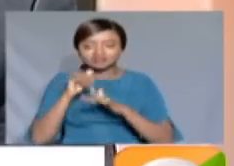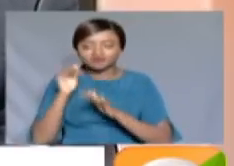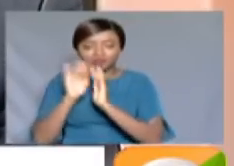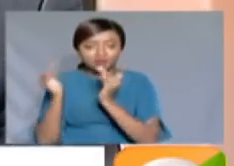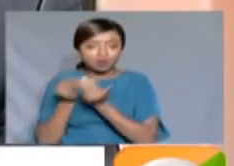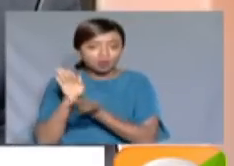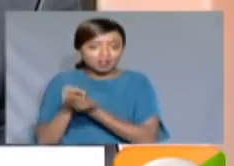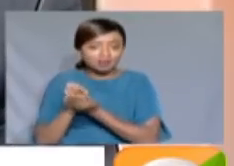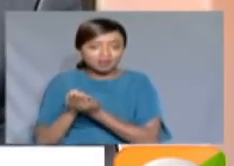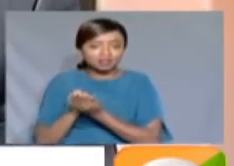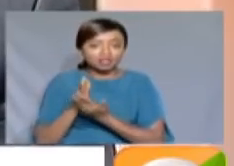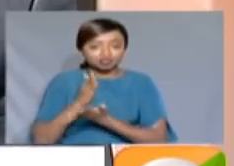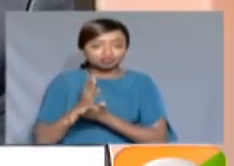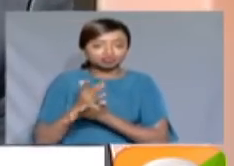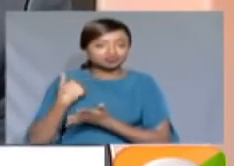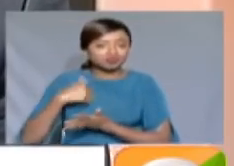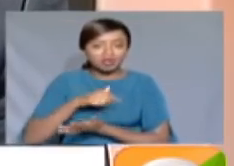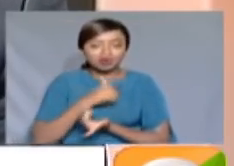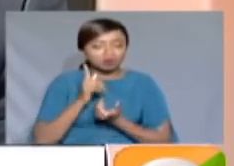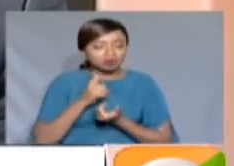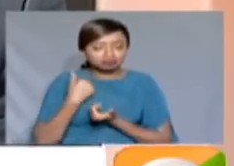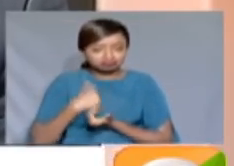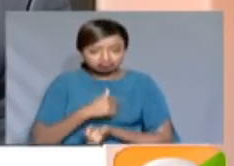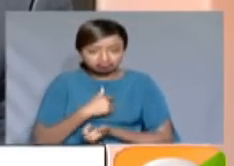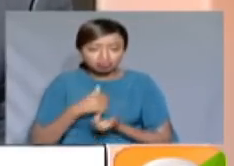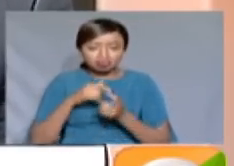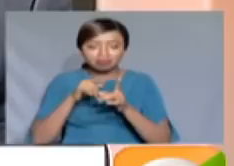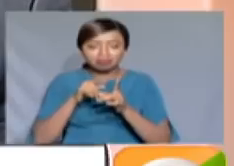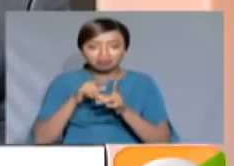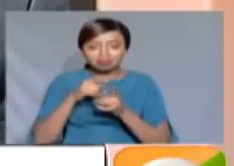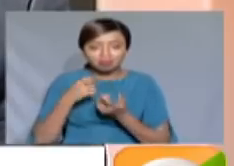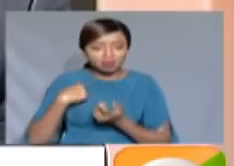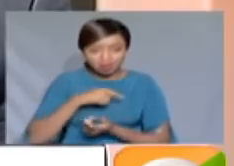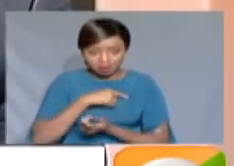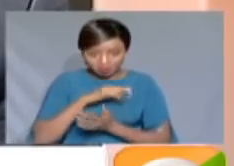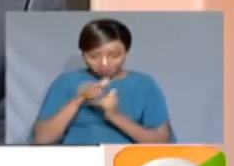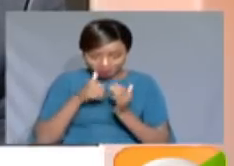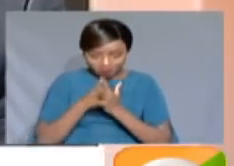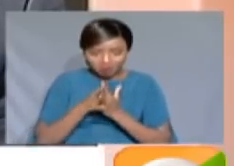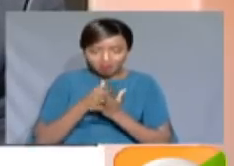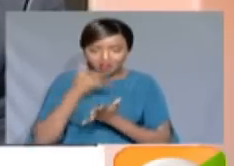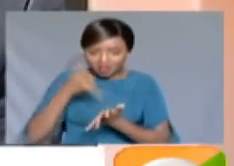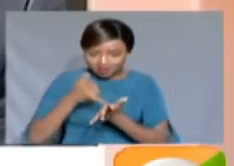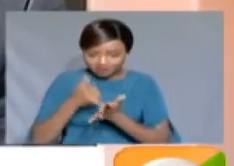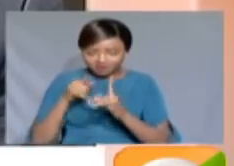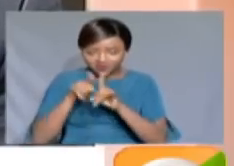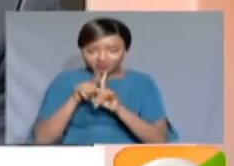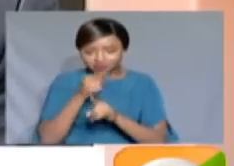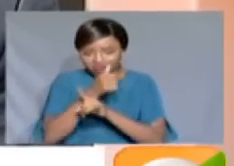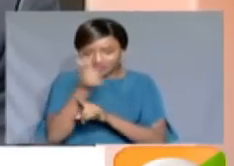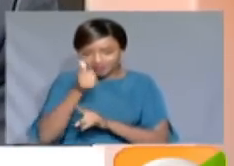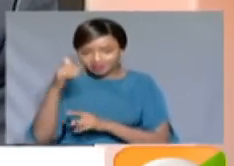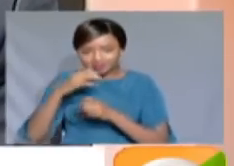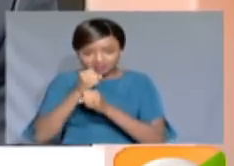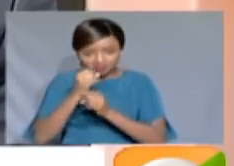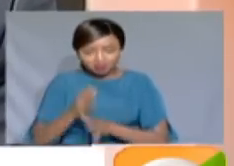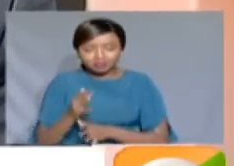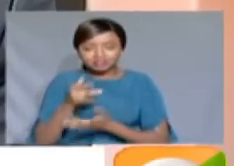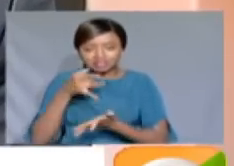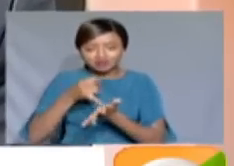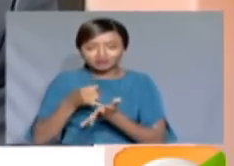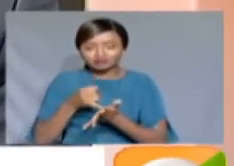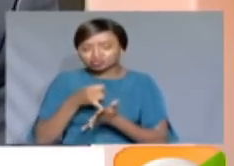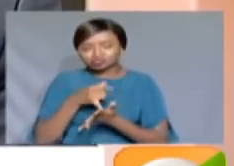Mm-hmm. And we are all involved in terms, and the other stakeholders were involved, in terms of trying to find out what is this rate that people are willing to